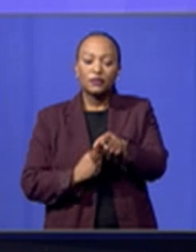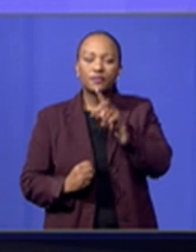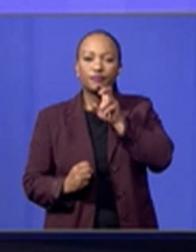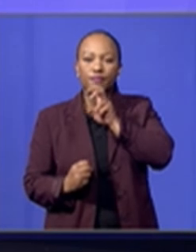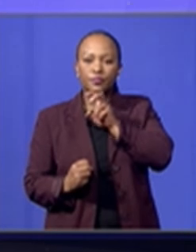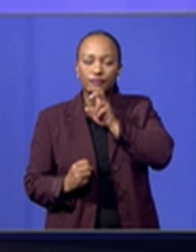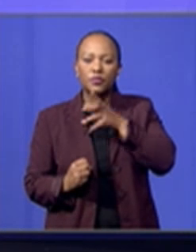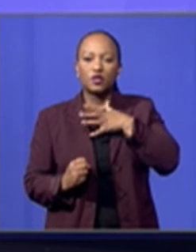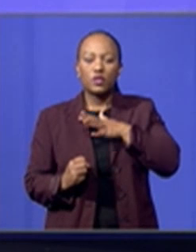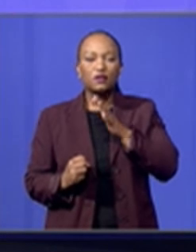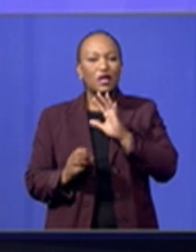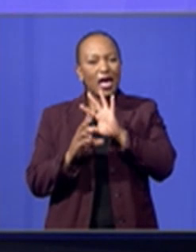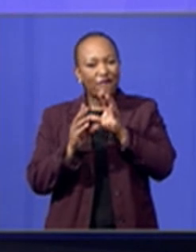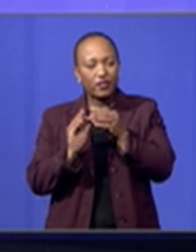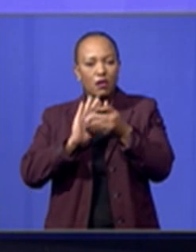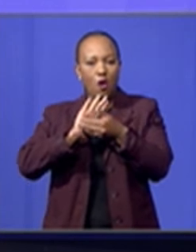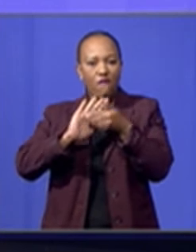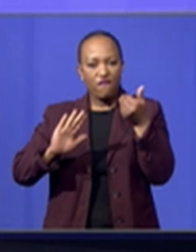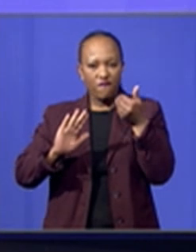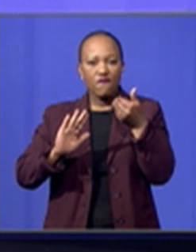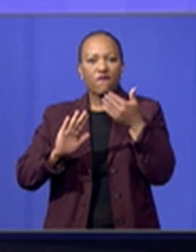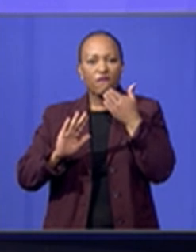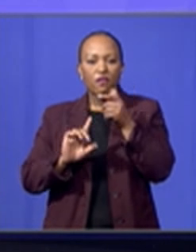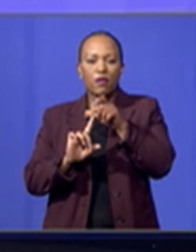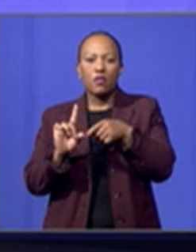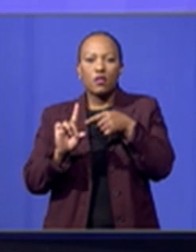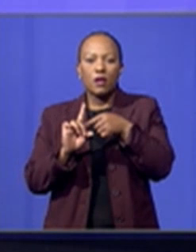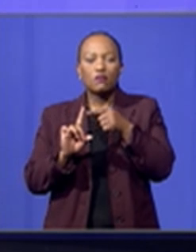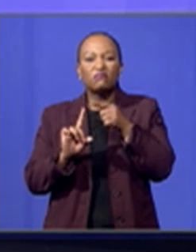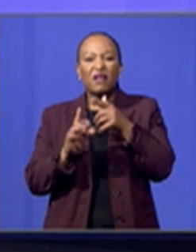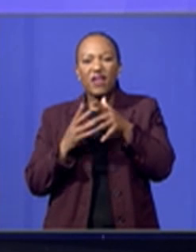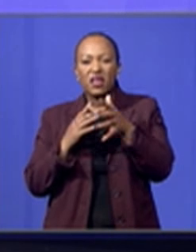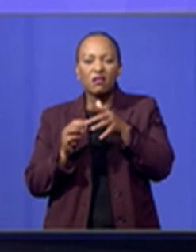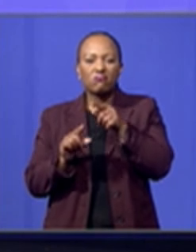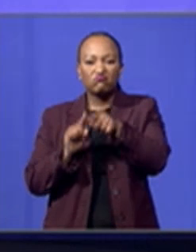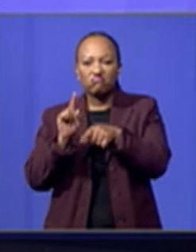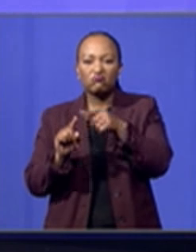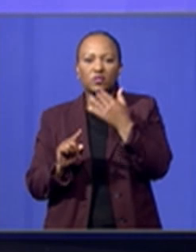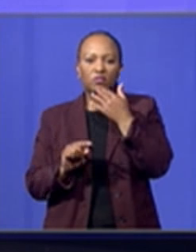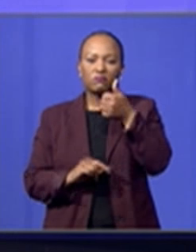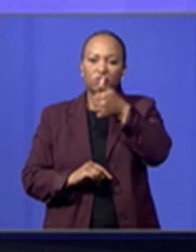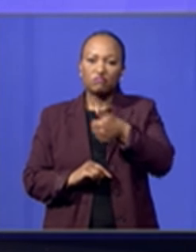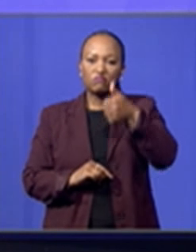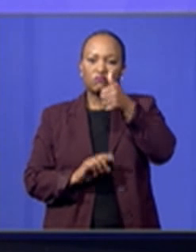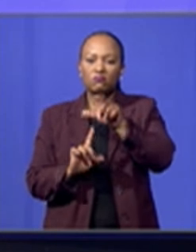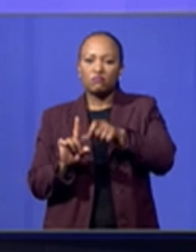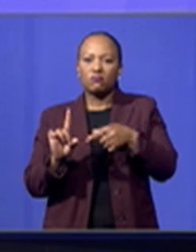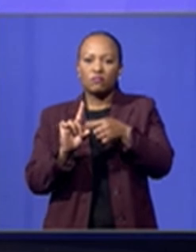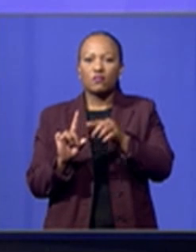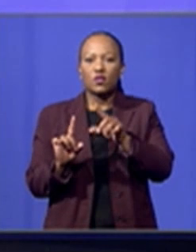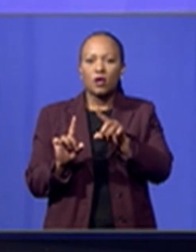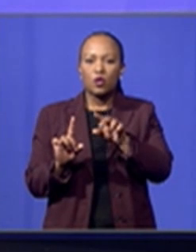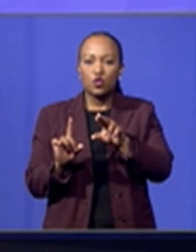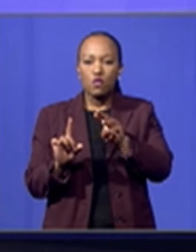go phimola gotlhelele ntle le dipeelo ditatofatso tsa bosenyi kgatlhanong le mookamedi wa lephata la botlhodi Lieutenant General